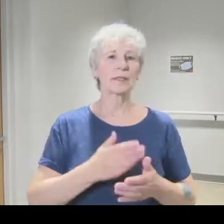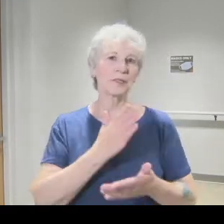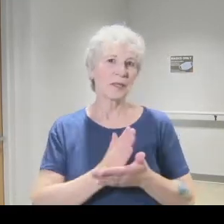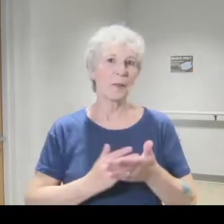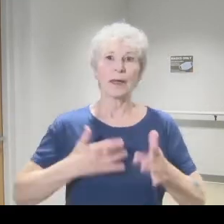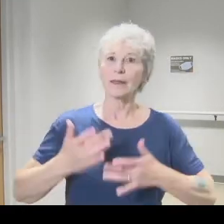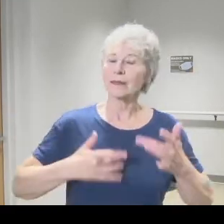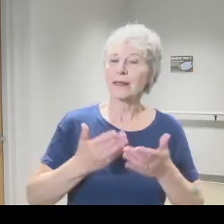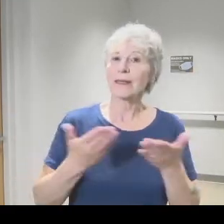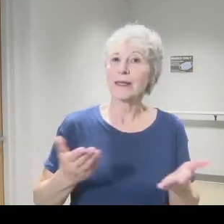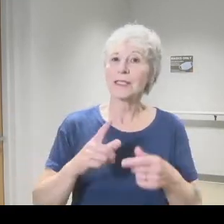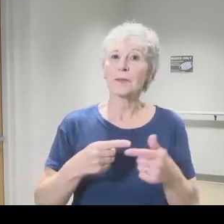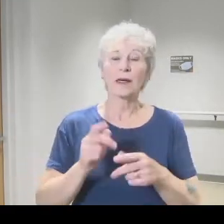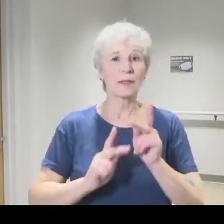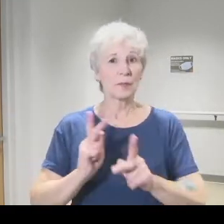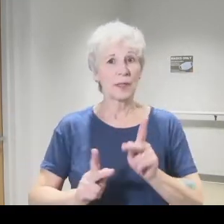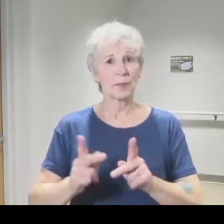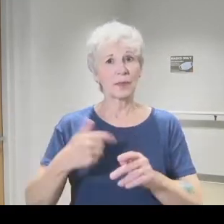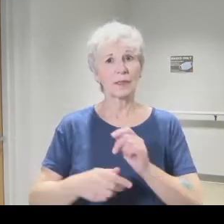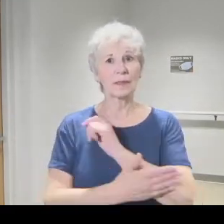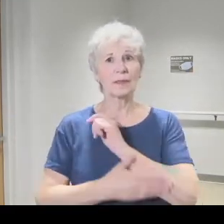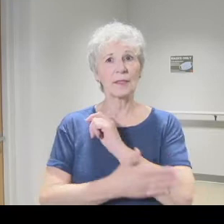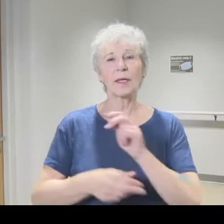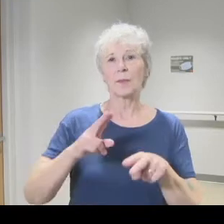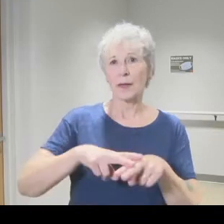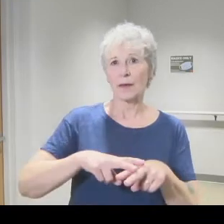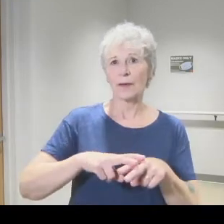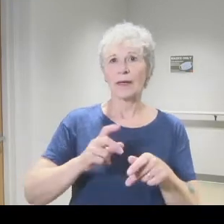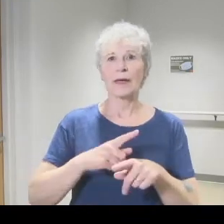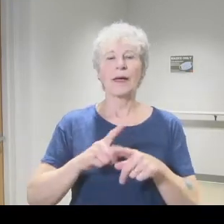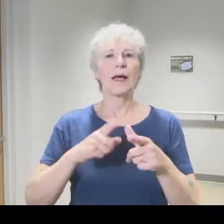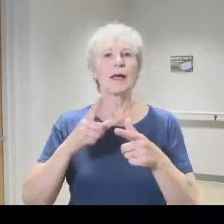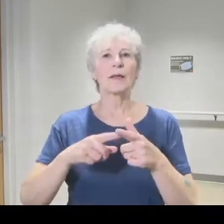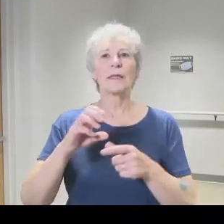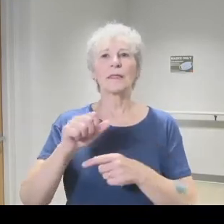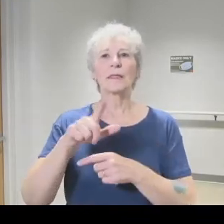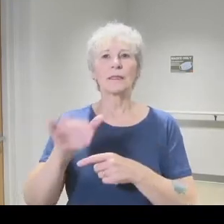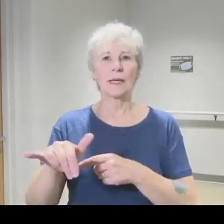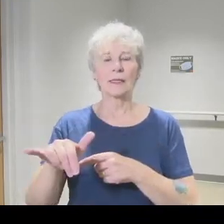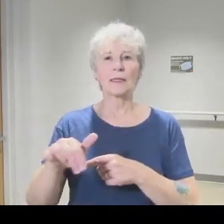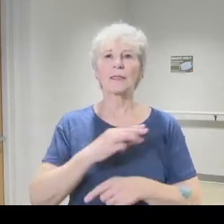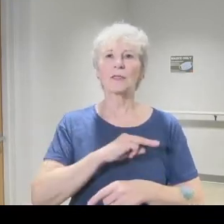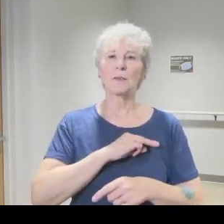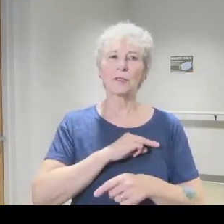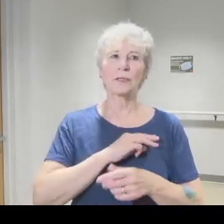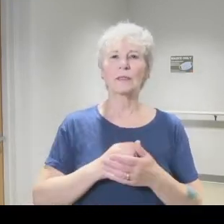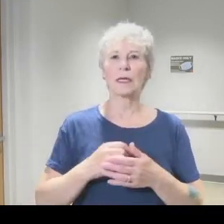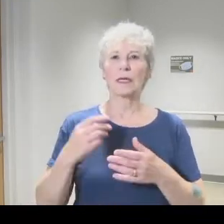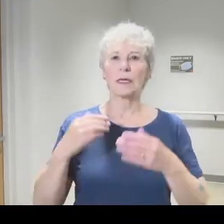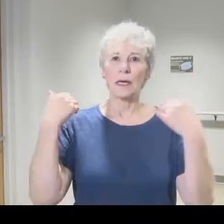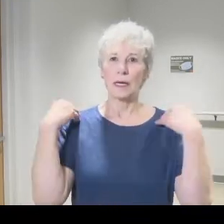things about the people of Paraguay, and then Sally's going to give you some specific. Sally's the missions chair,